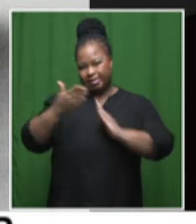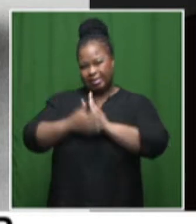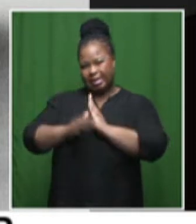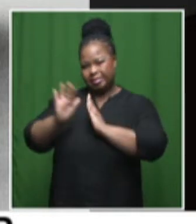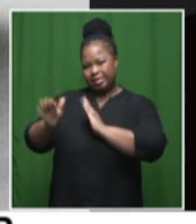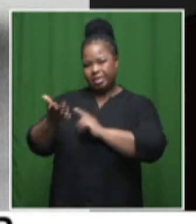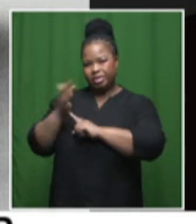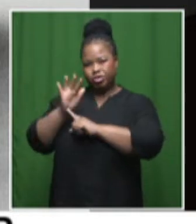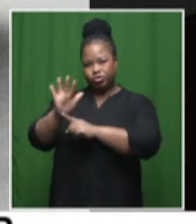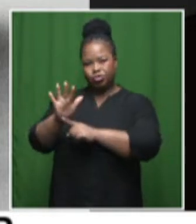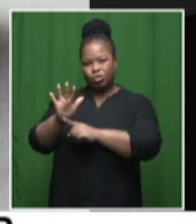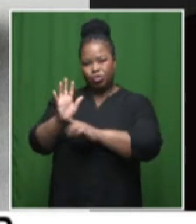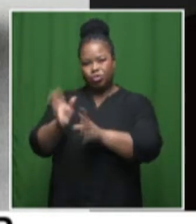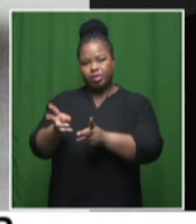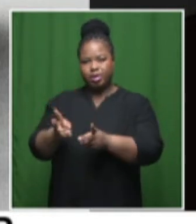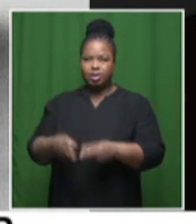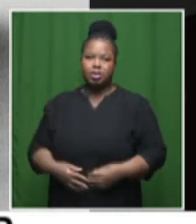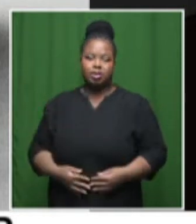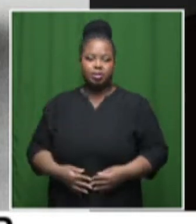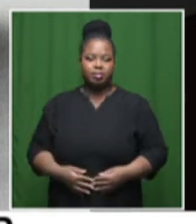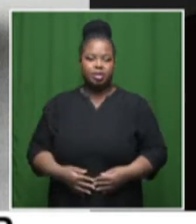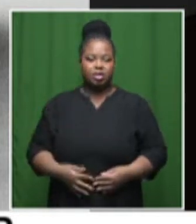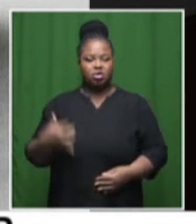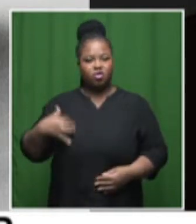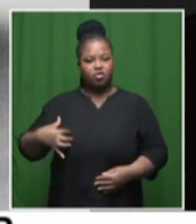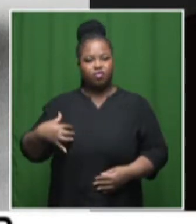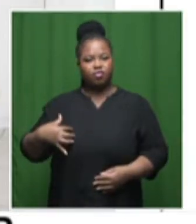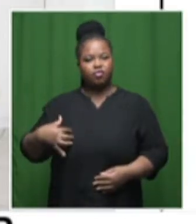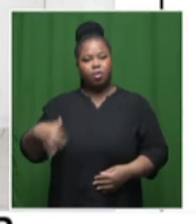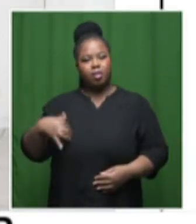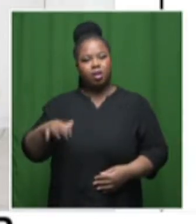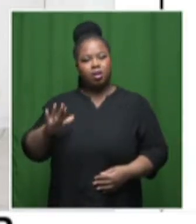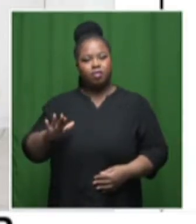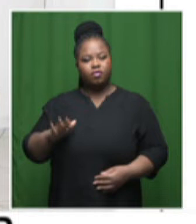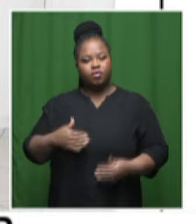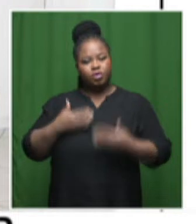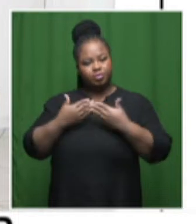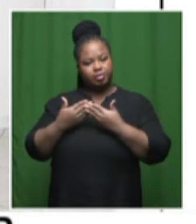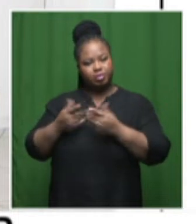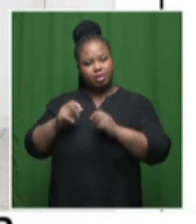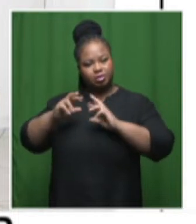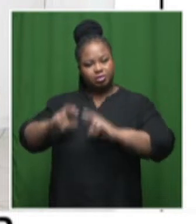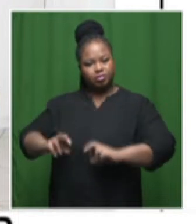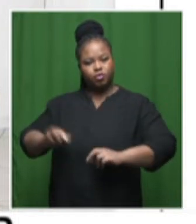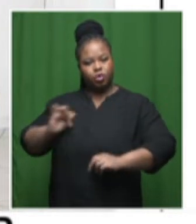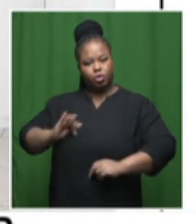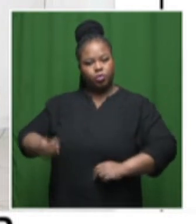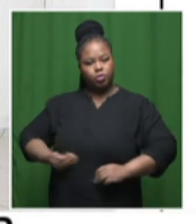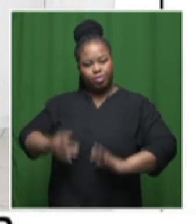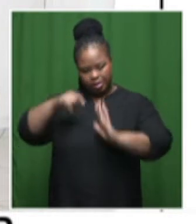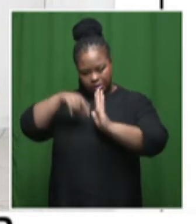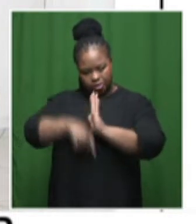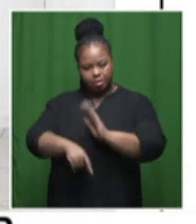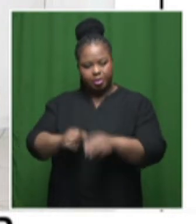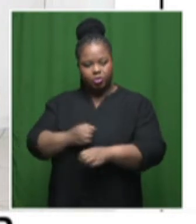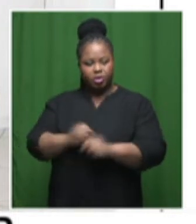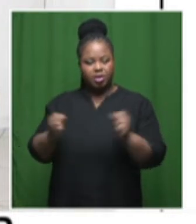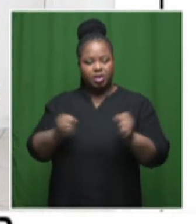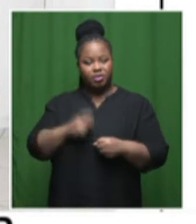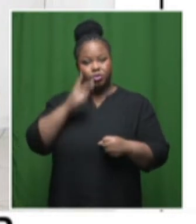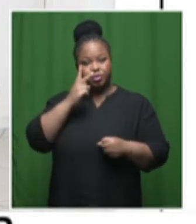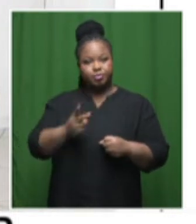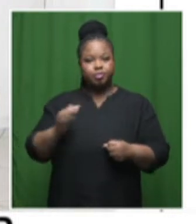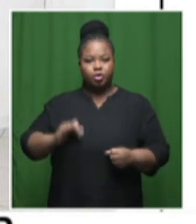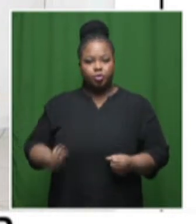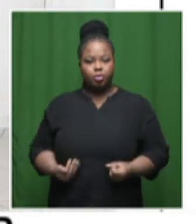very what would you say, the formative side, the formal side of studying feminism. But we never really look at women who engage